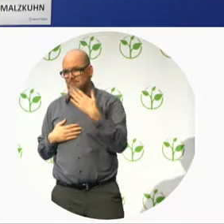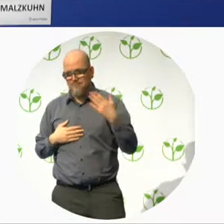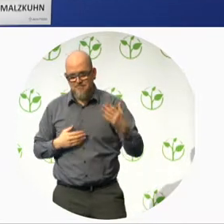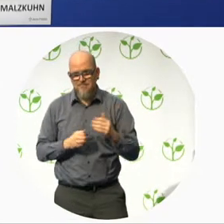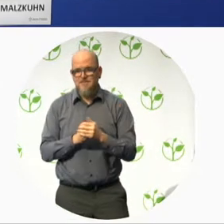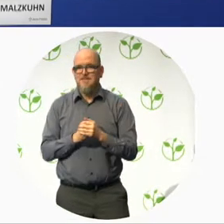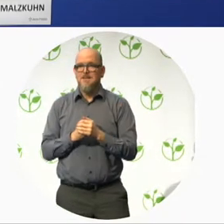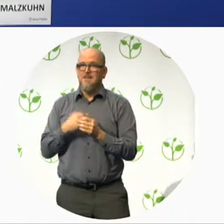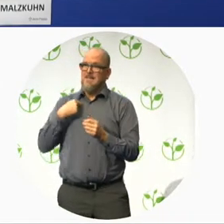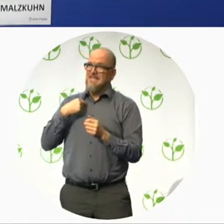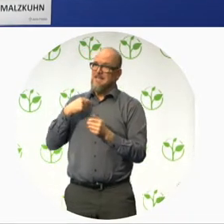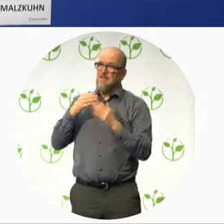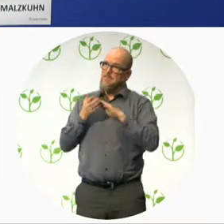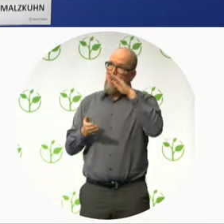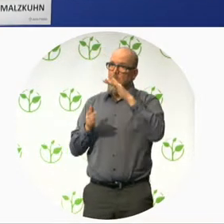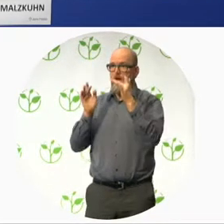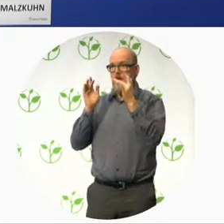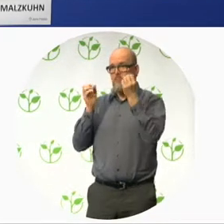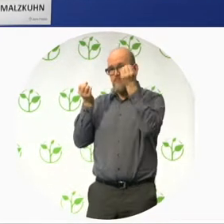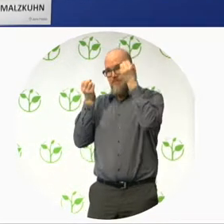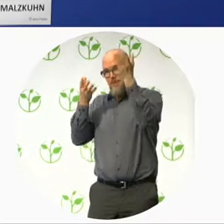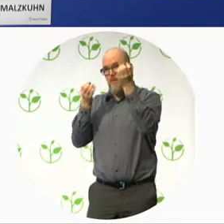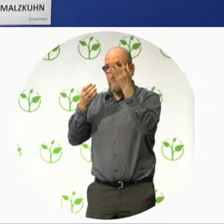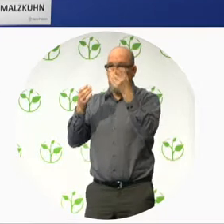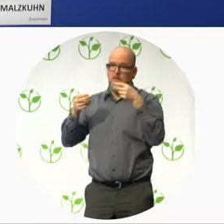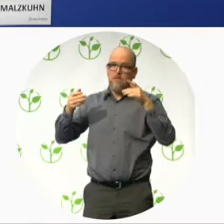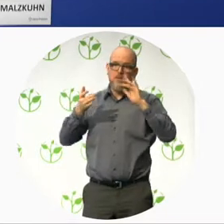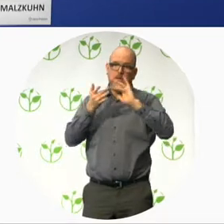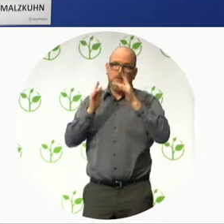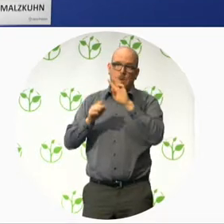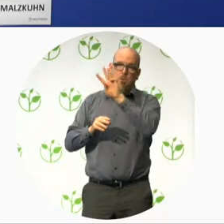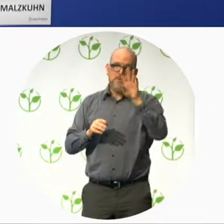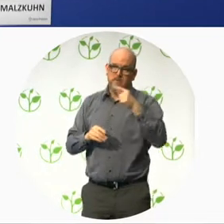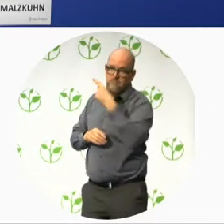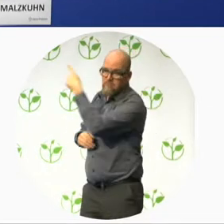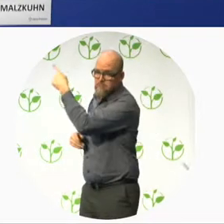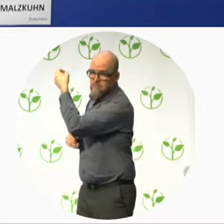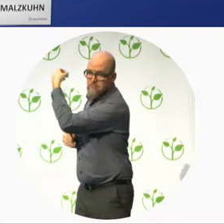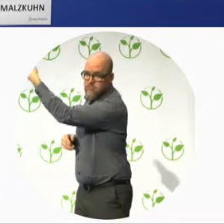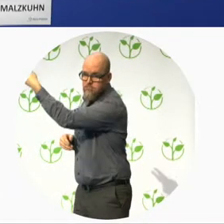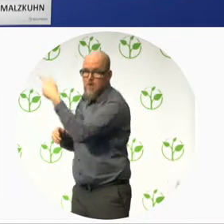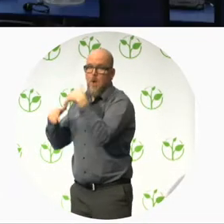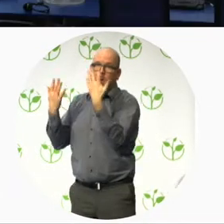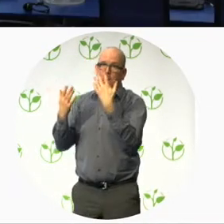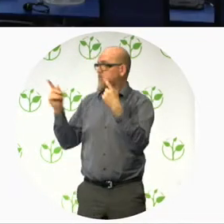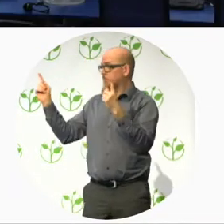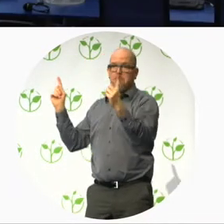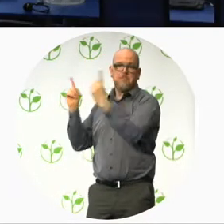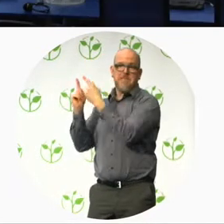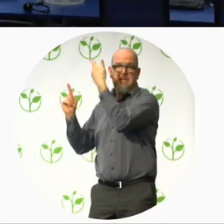I do have a tablet with several storybook apps downloaded onto it, so I'm happy to show you the apps and let you engage with them throughout the conference. Thank